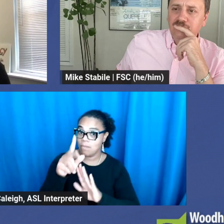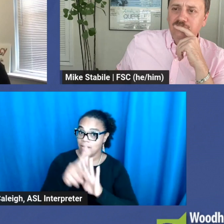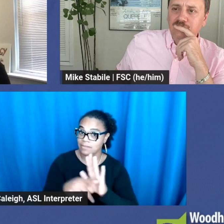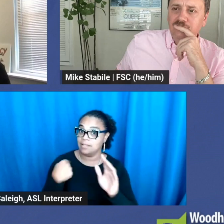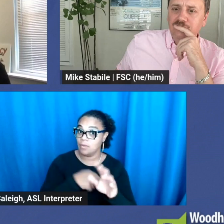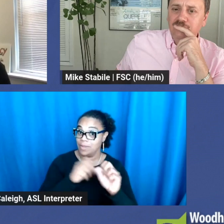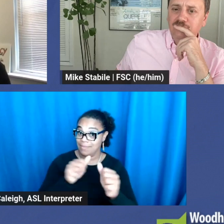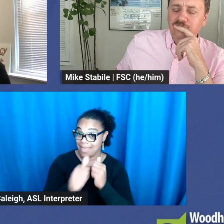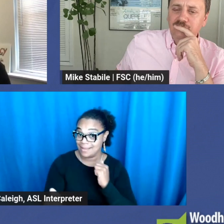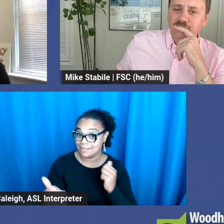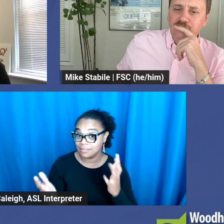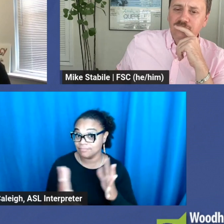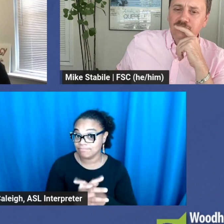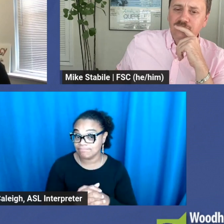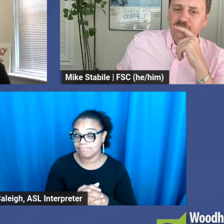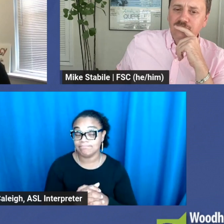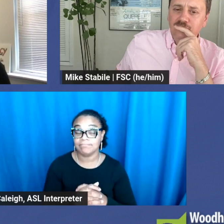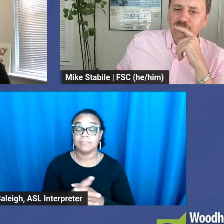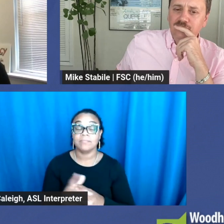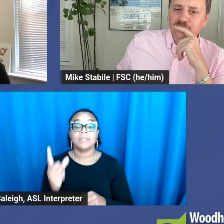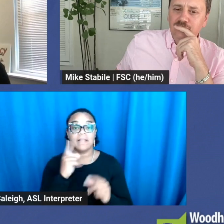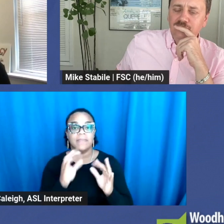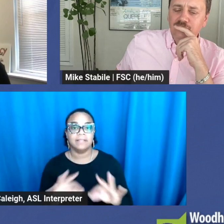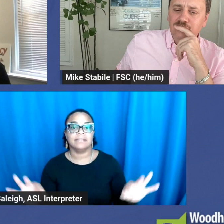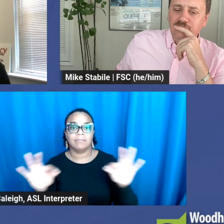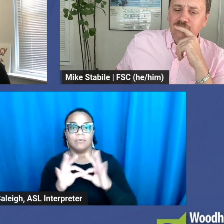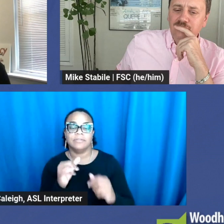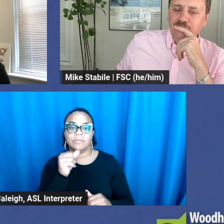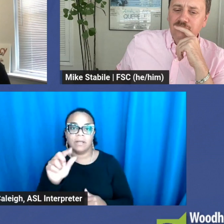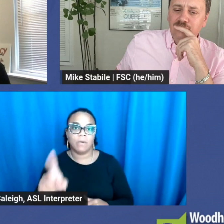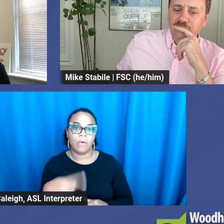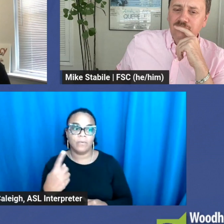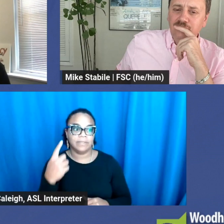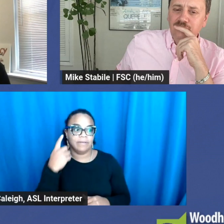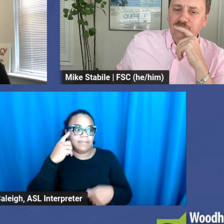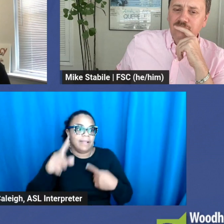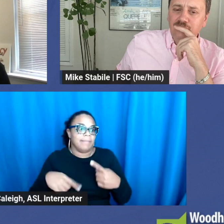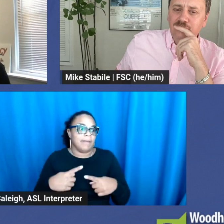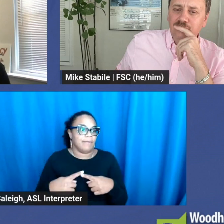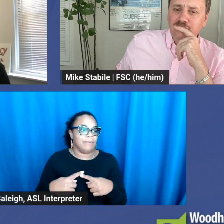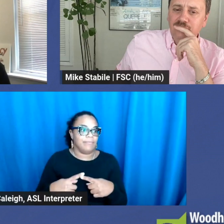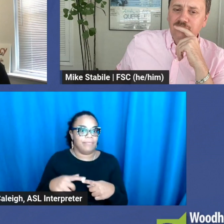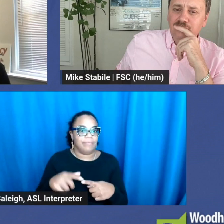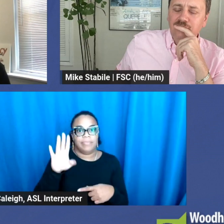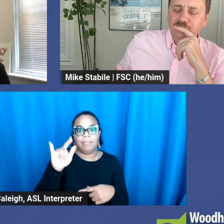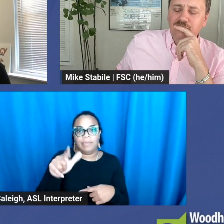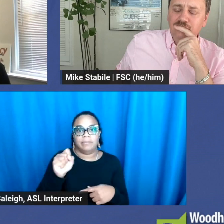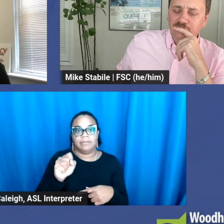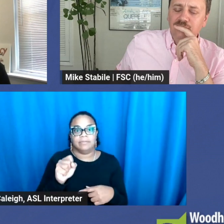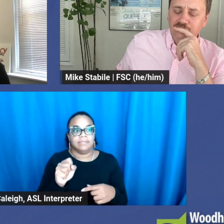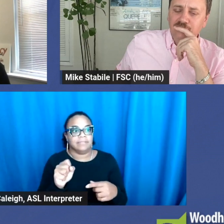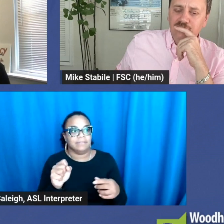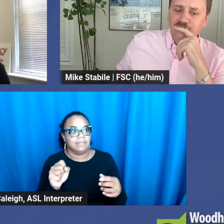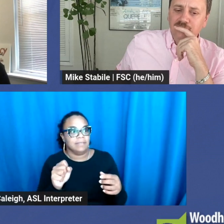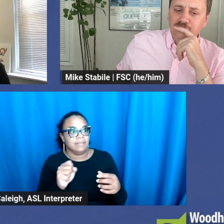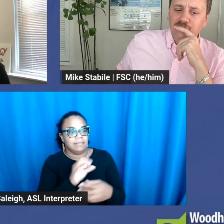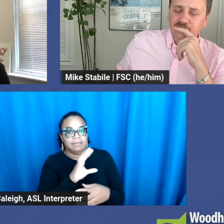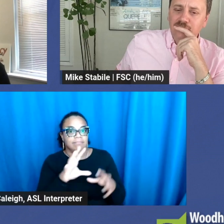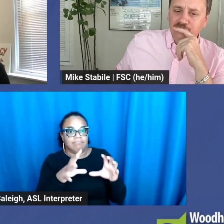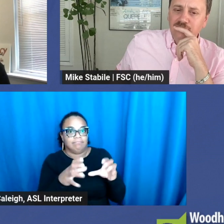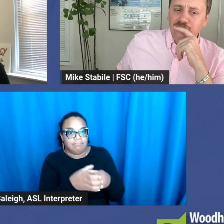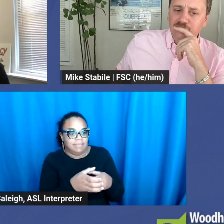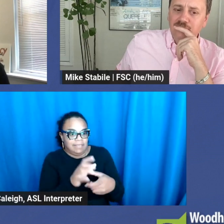And I think, it's important to also not always think about these bills in a vacuum, right? They're happening against